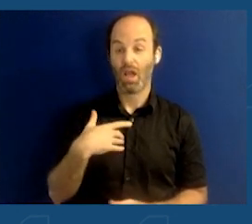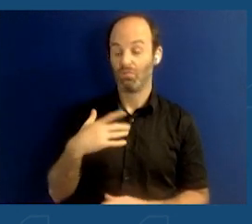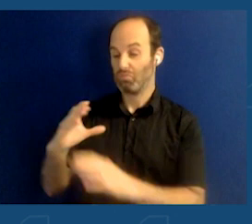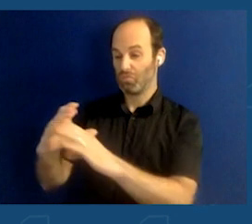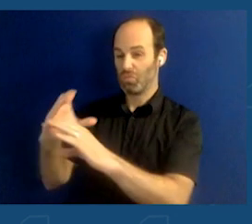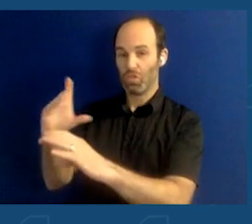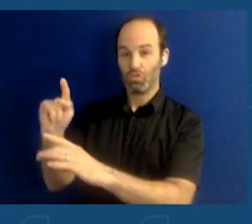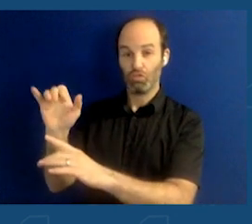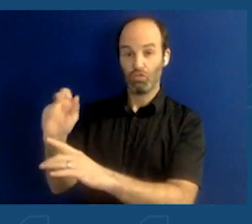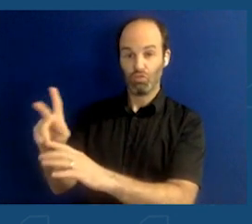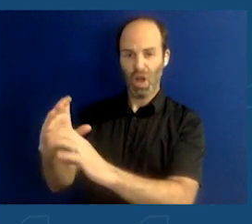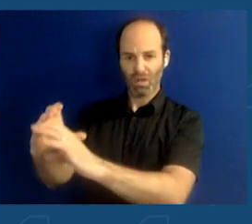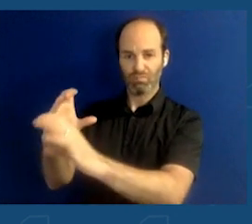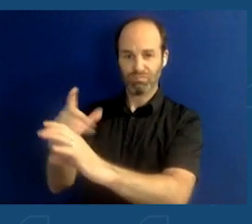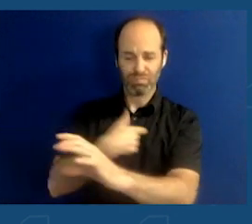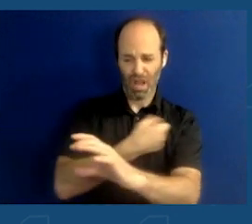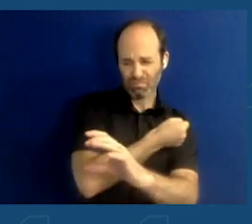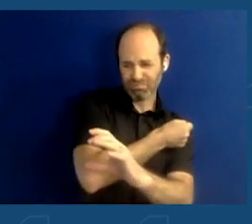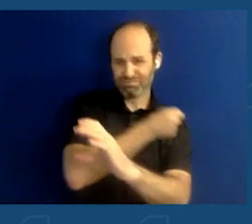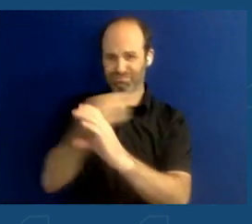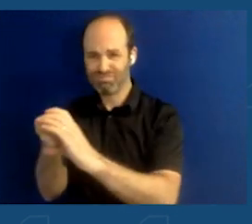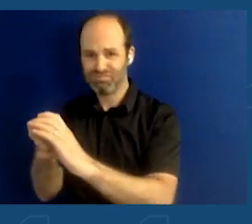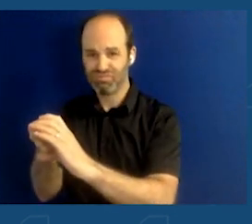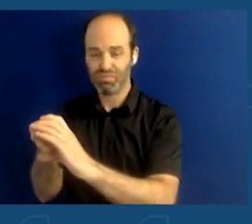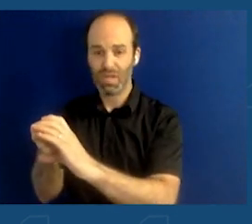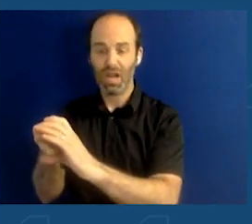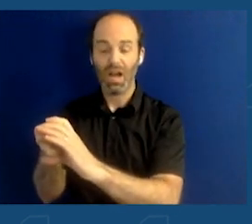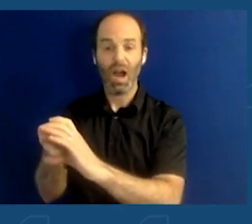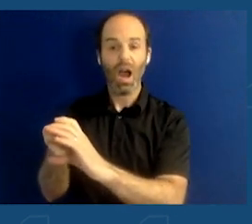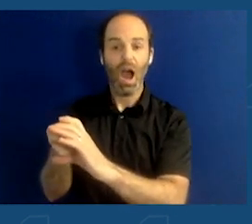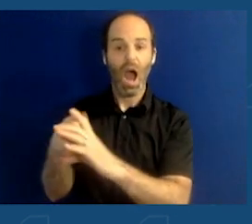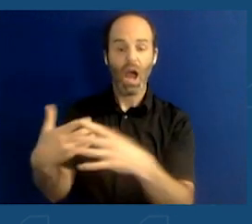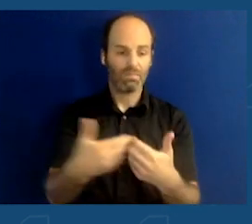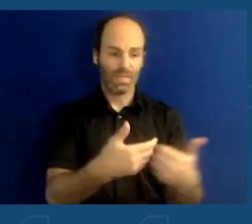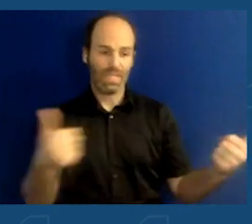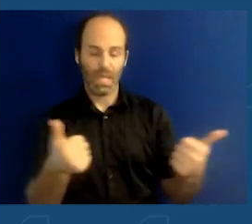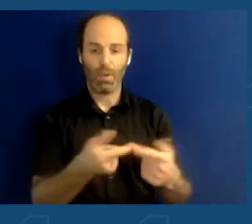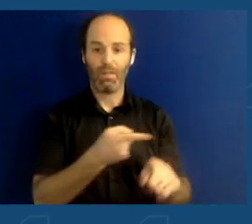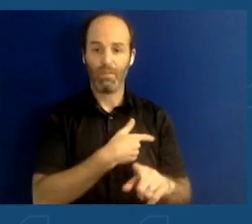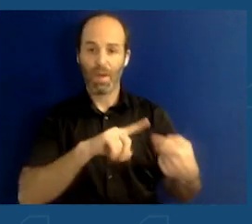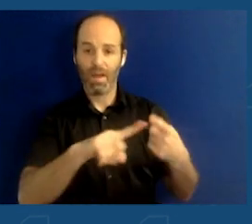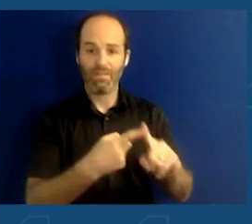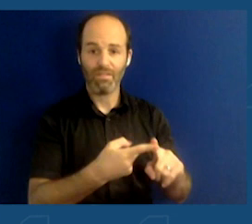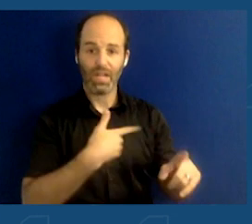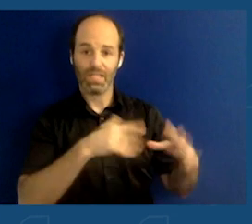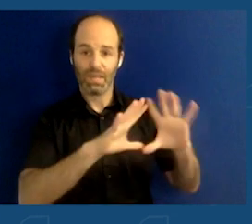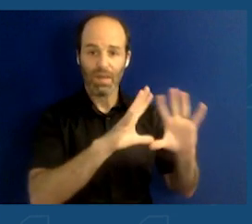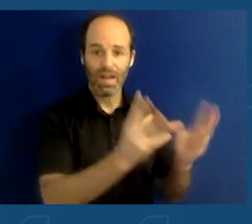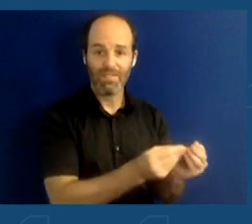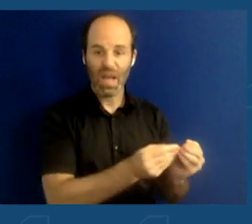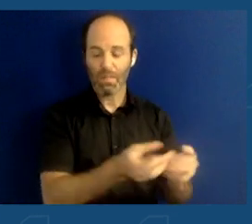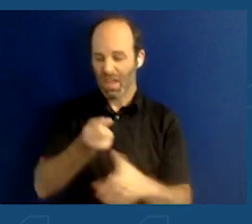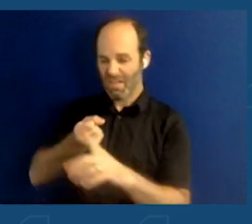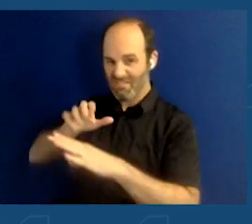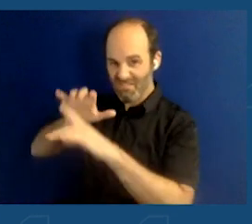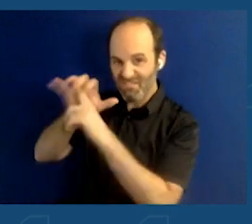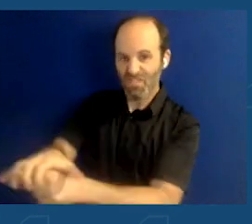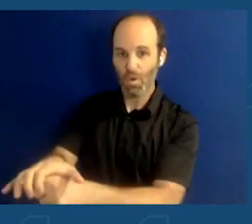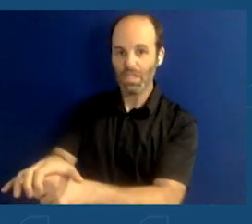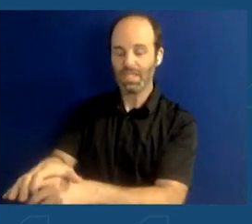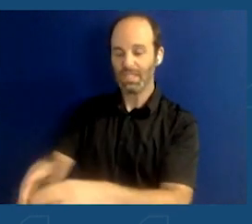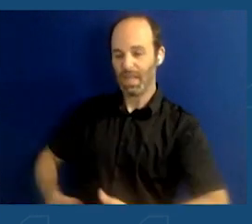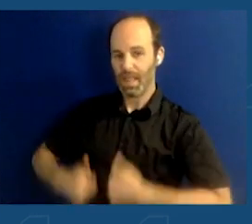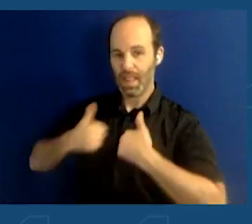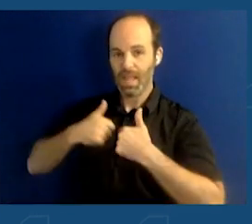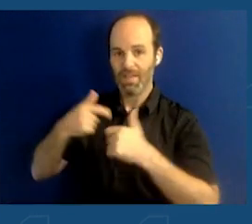friends, separated from my family, forced into a ghetto.